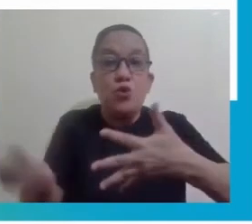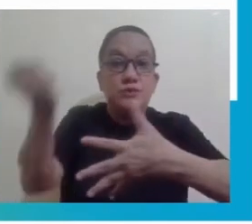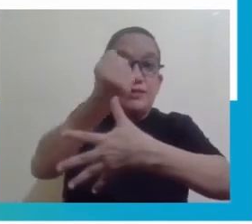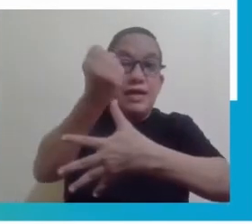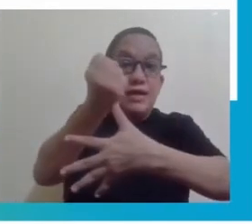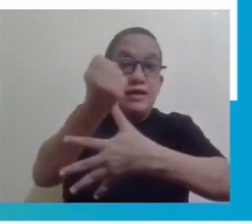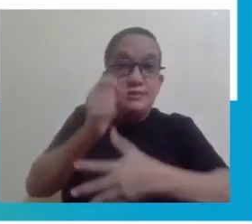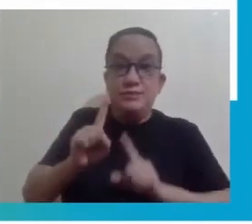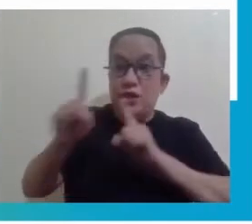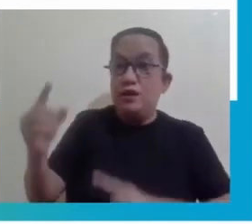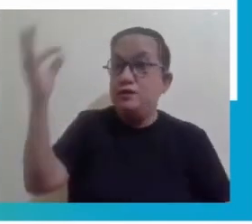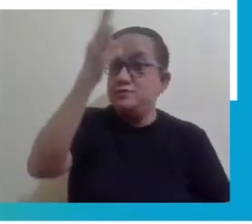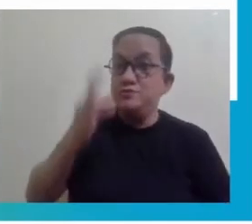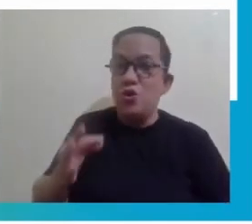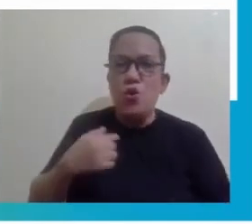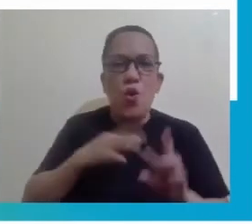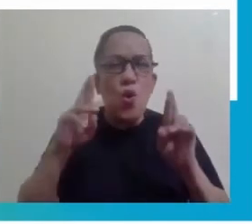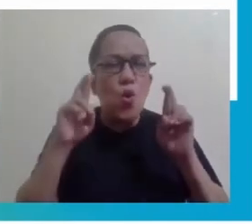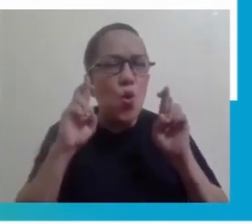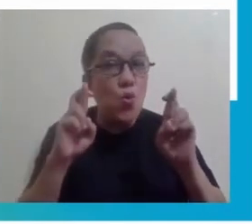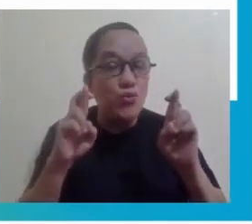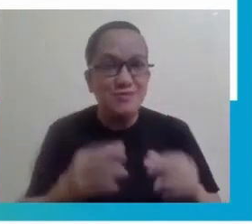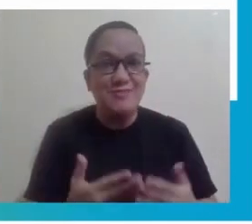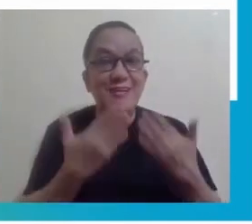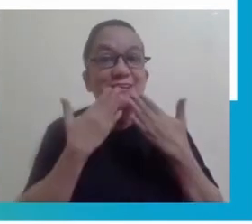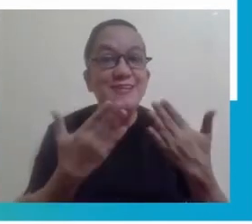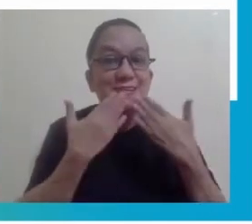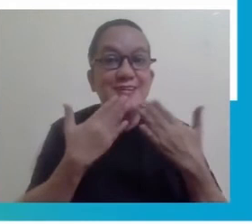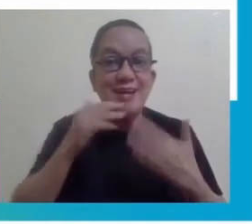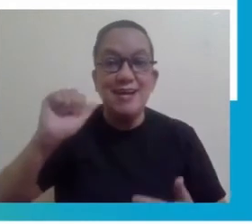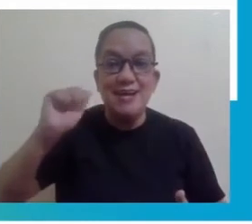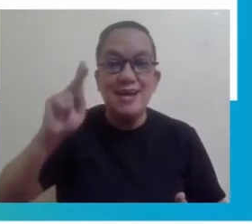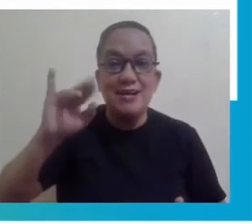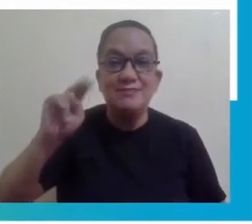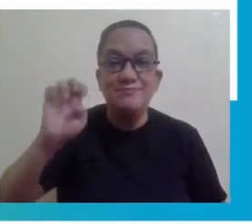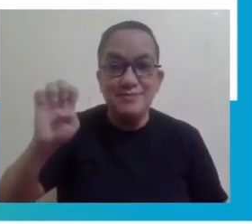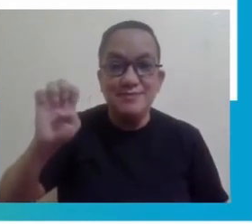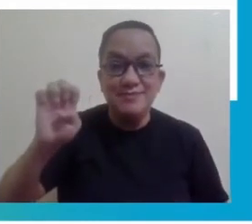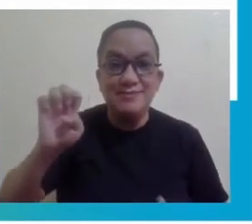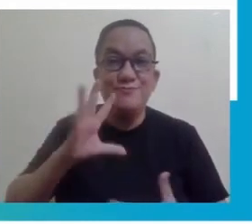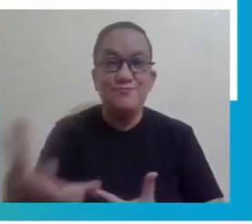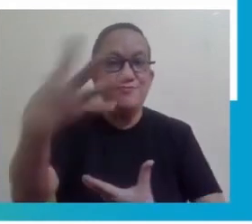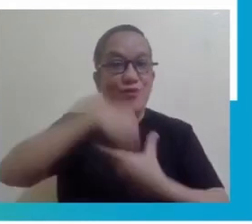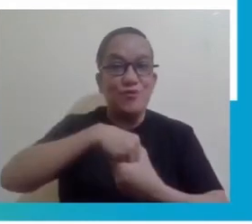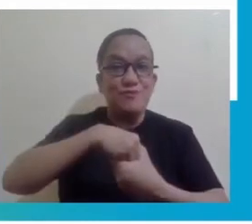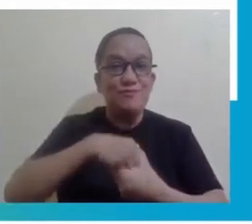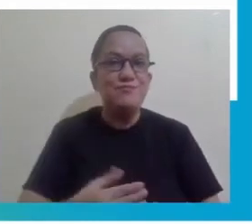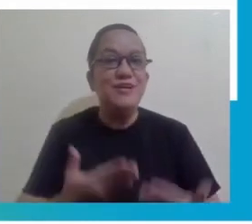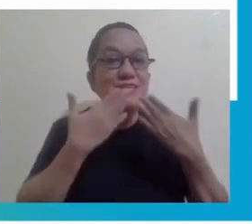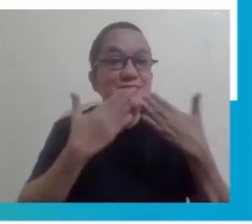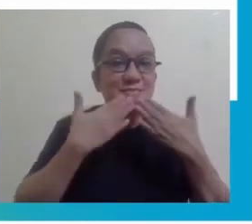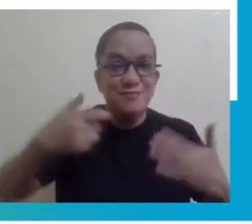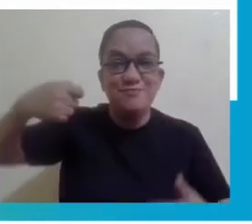Thank you very much, Catherine, for joining us today, and President Masa for responding to that question.